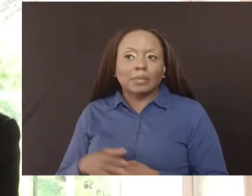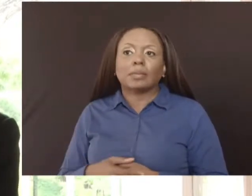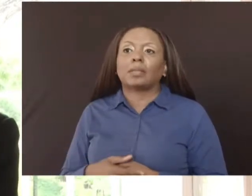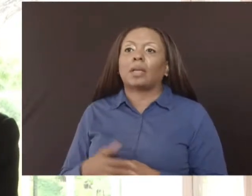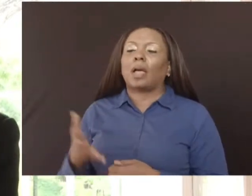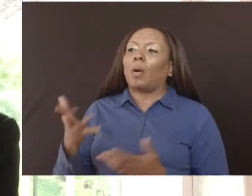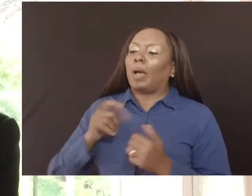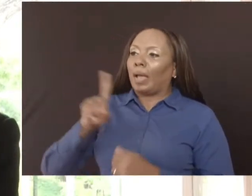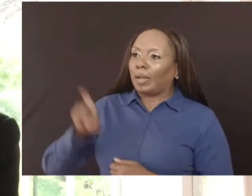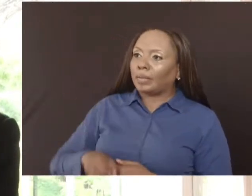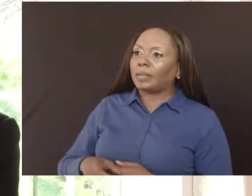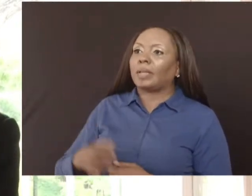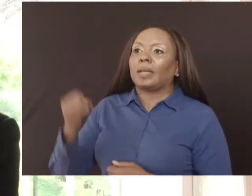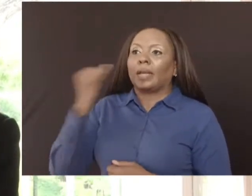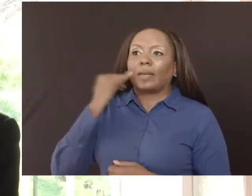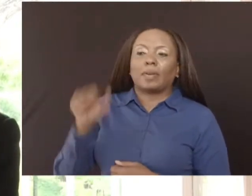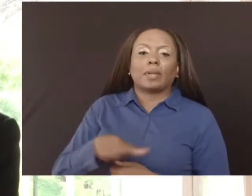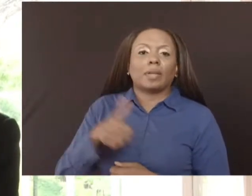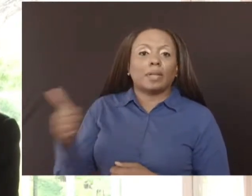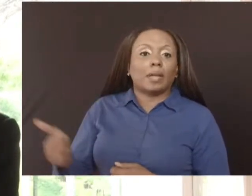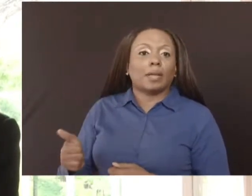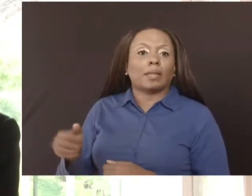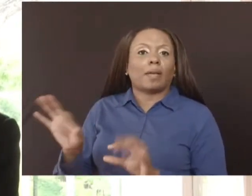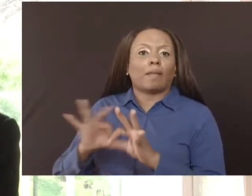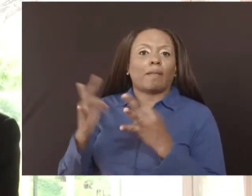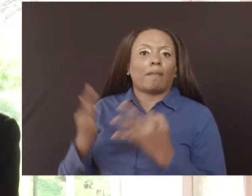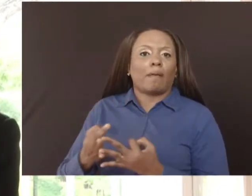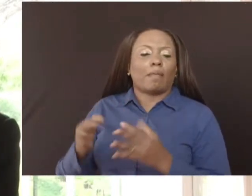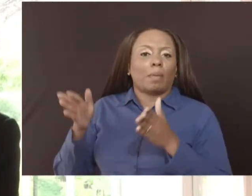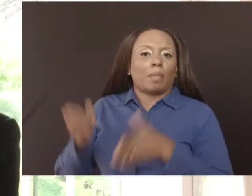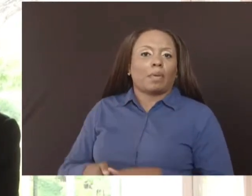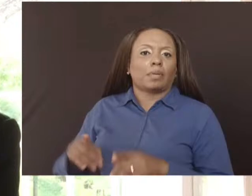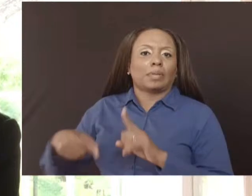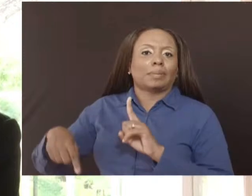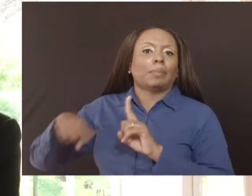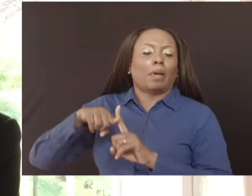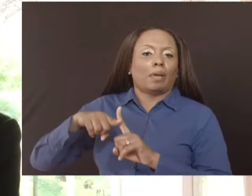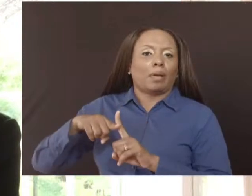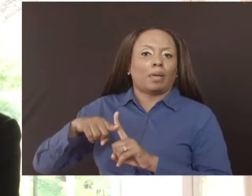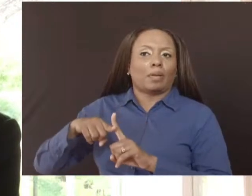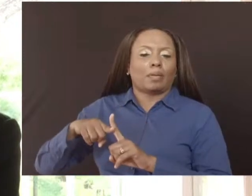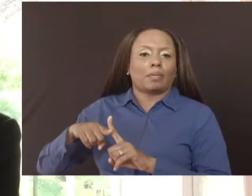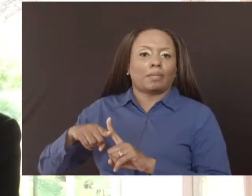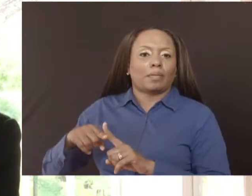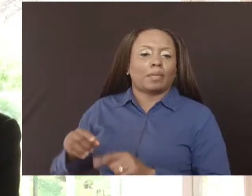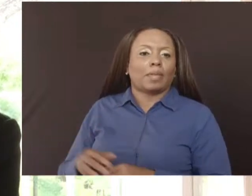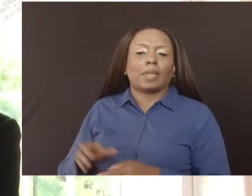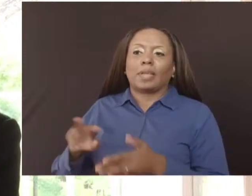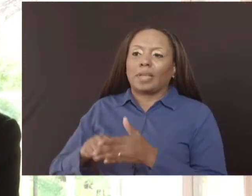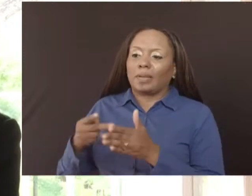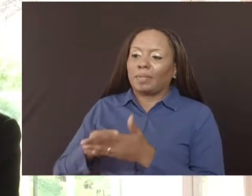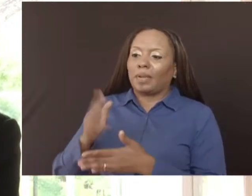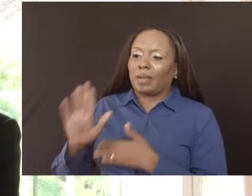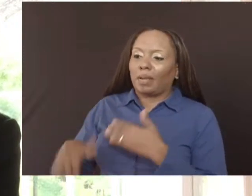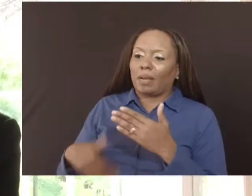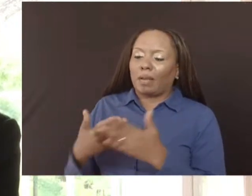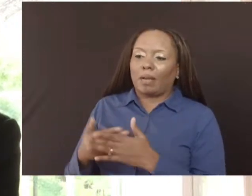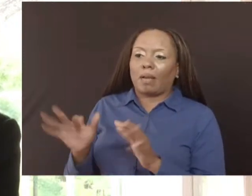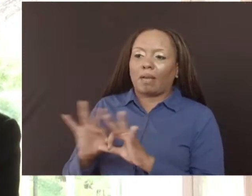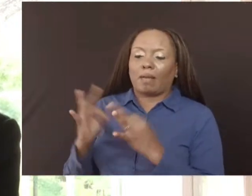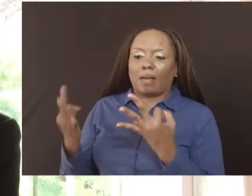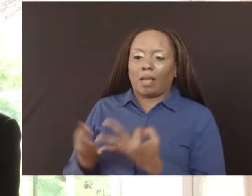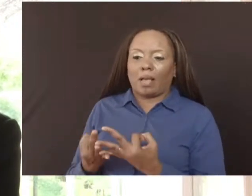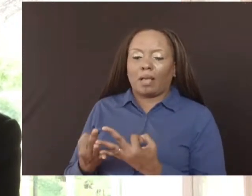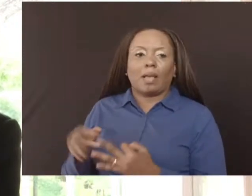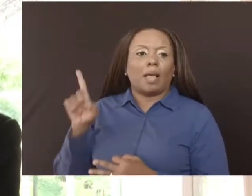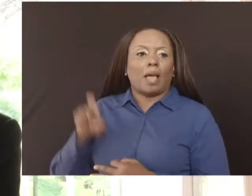asked. If another family member tests positive during that home quarantine period, it would mean all family members will